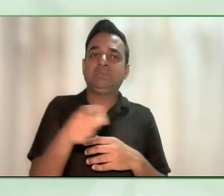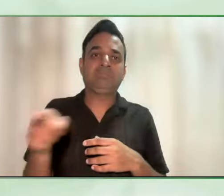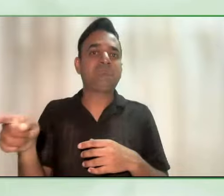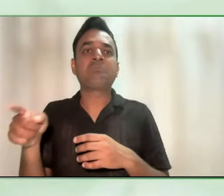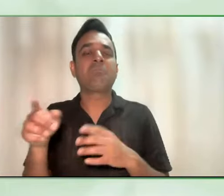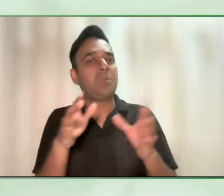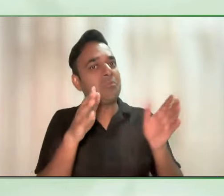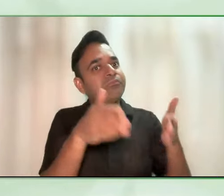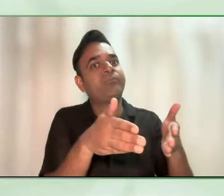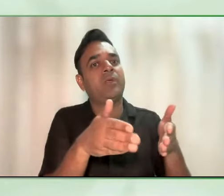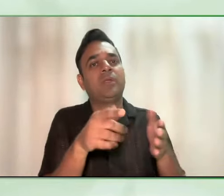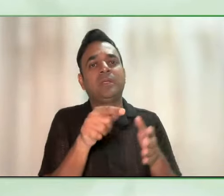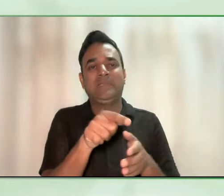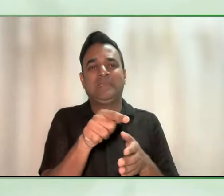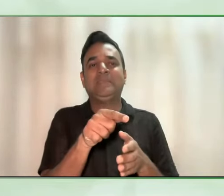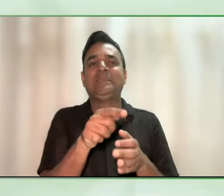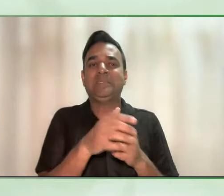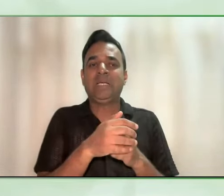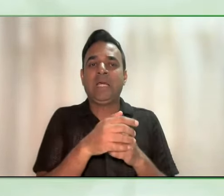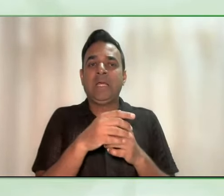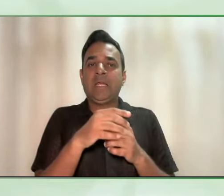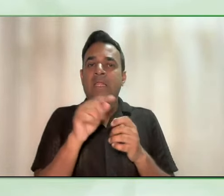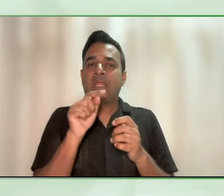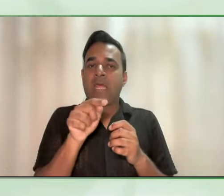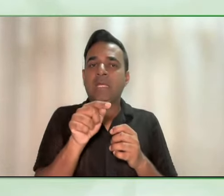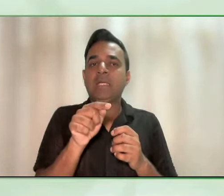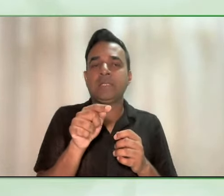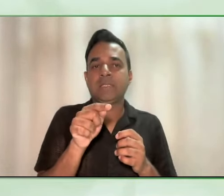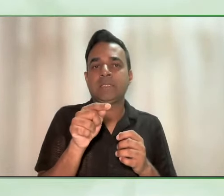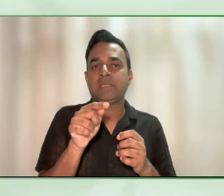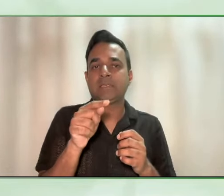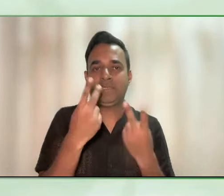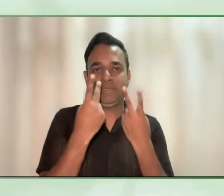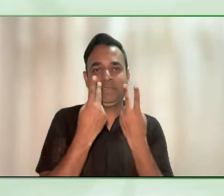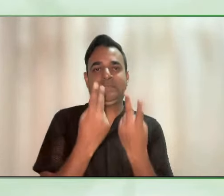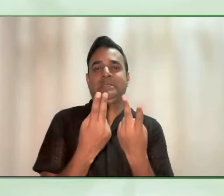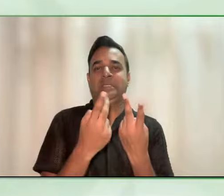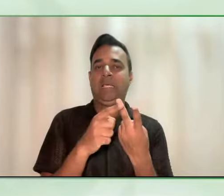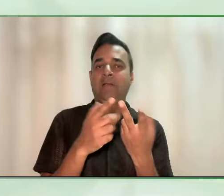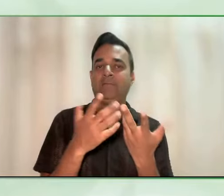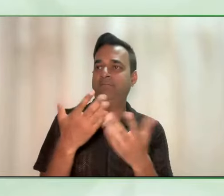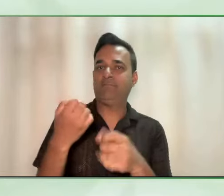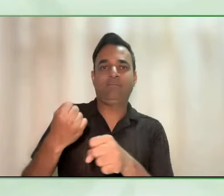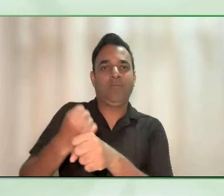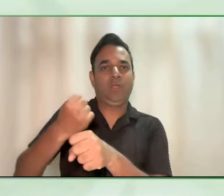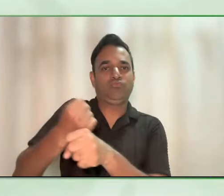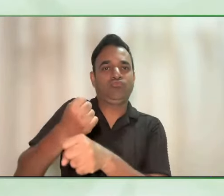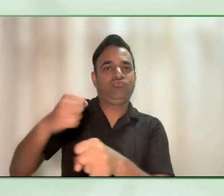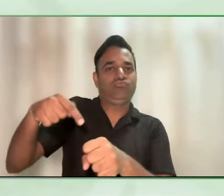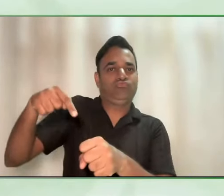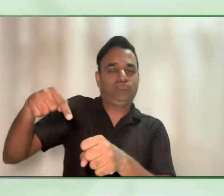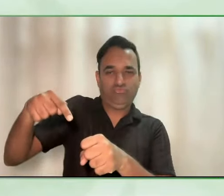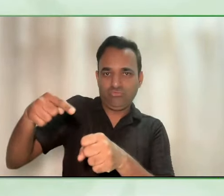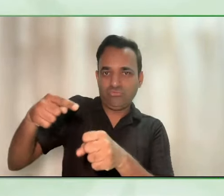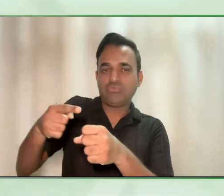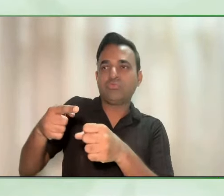of communication with companies, but our goal is to build a stronger partnership with them to make